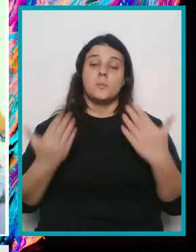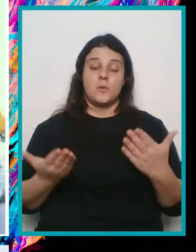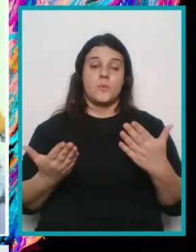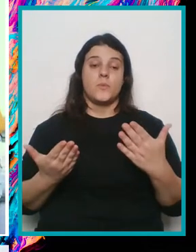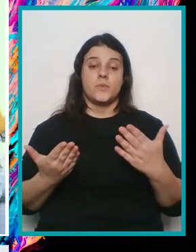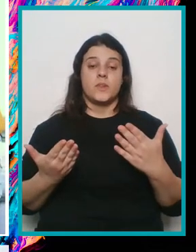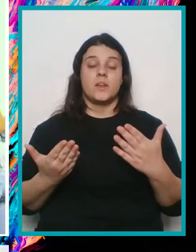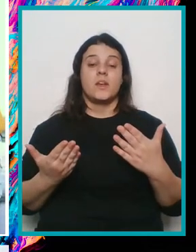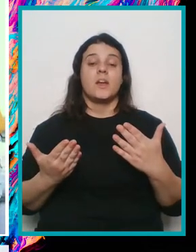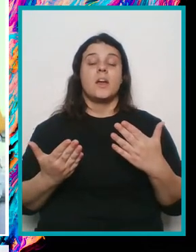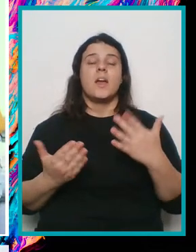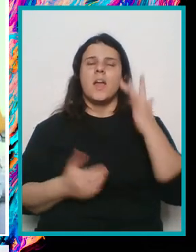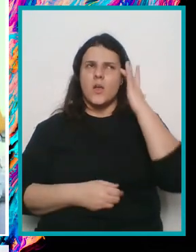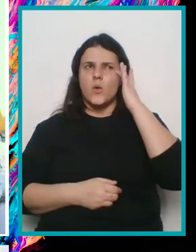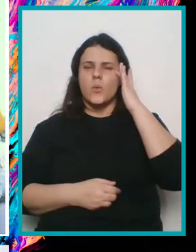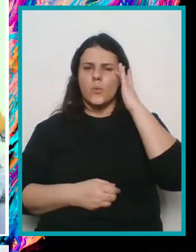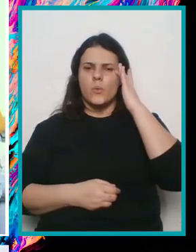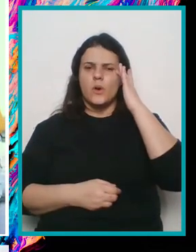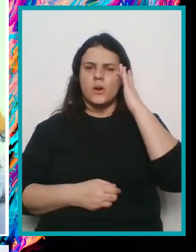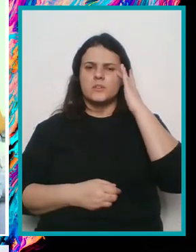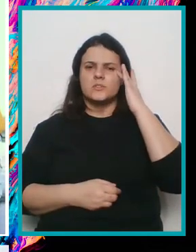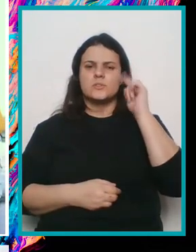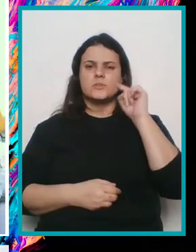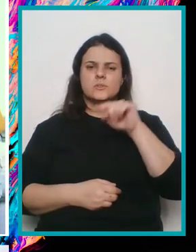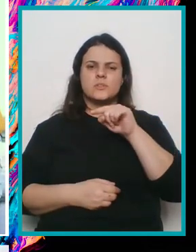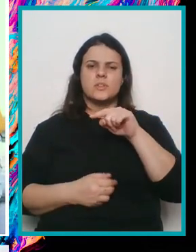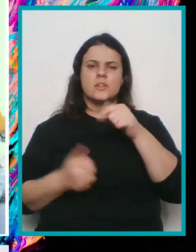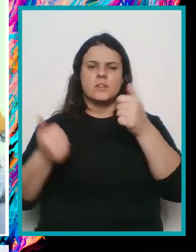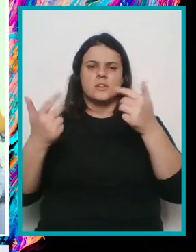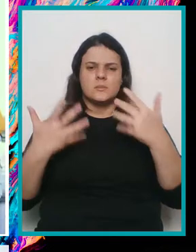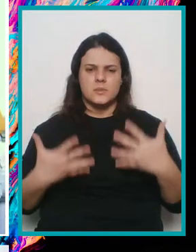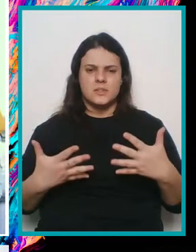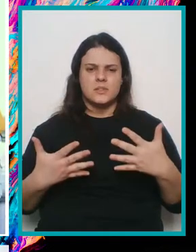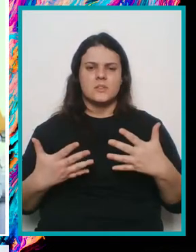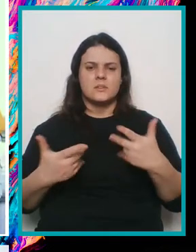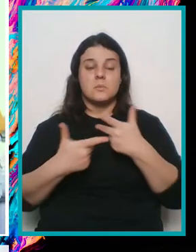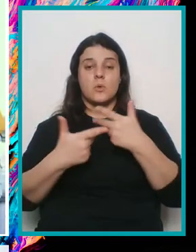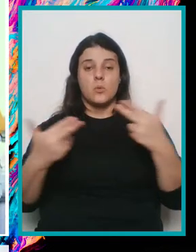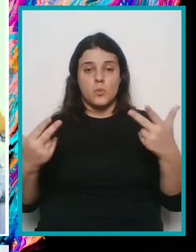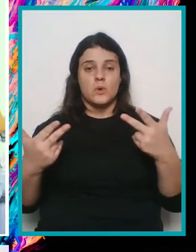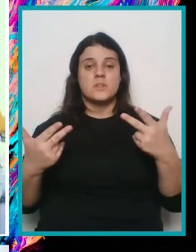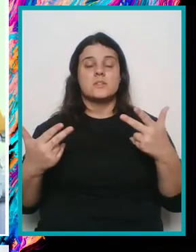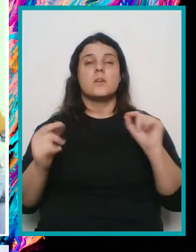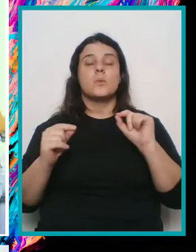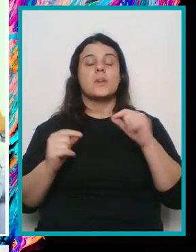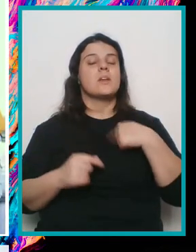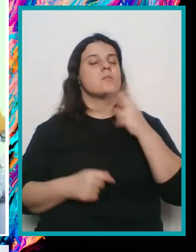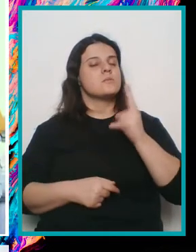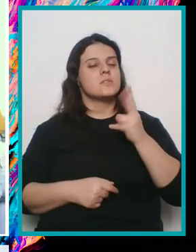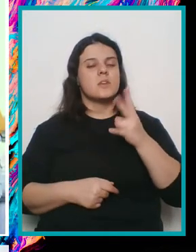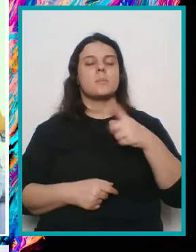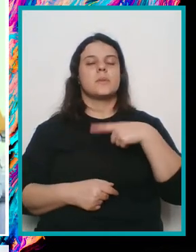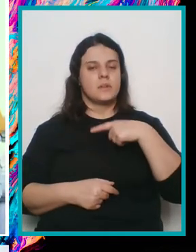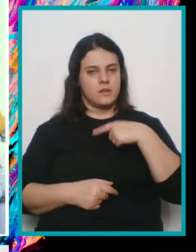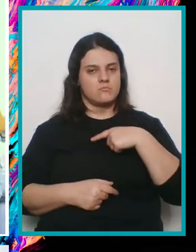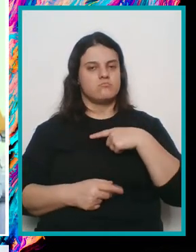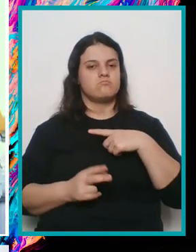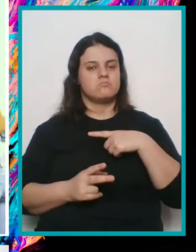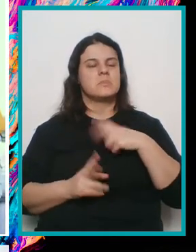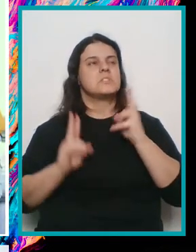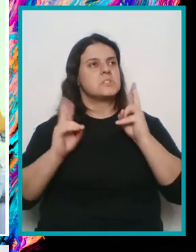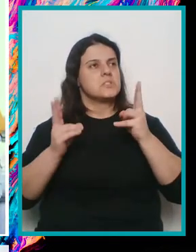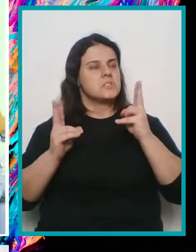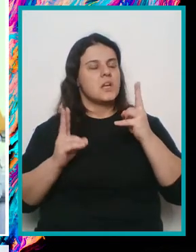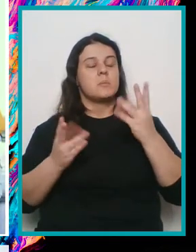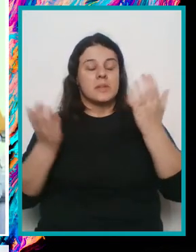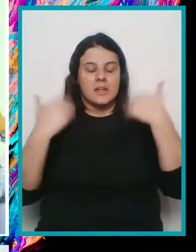Eu sempre tenho muita fé no mundo. E é difícil não ter quando eu tenho passado aqui grande parte da